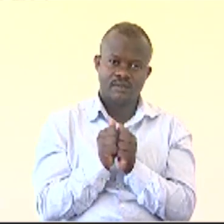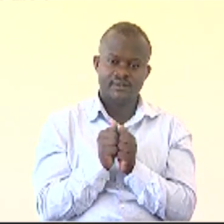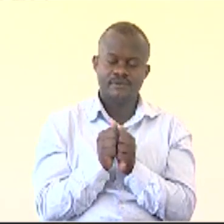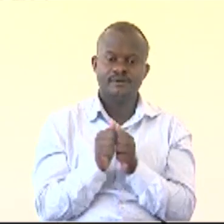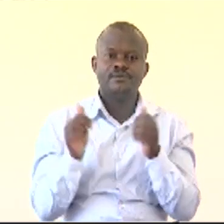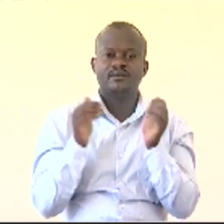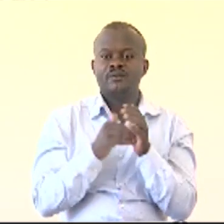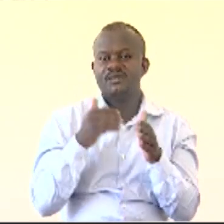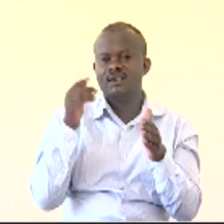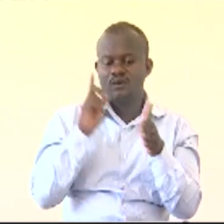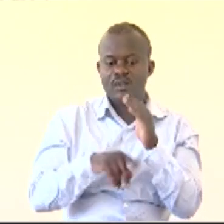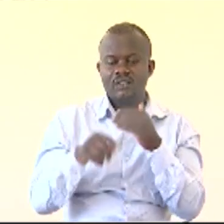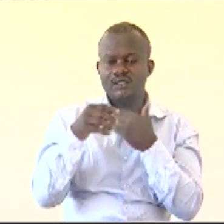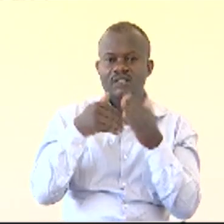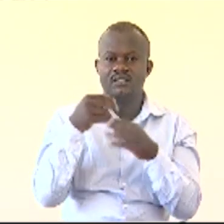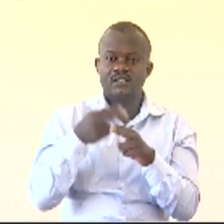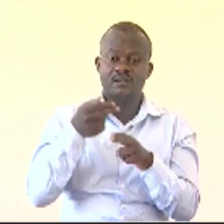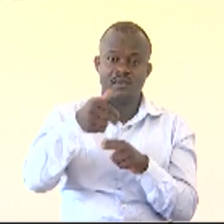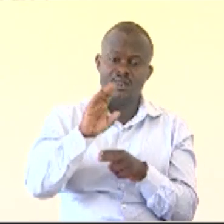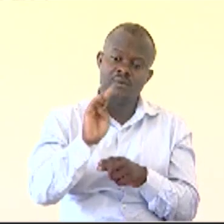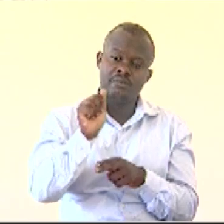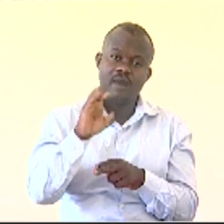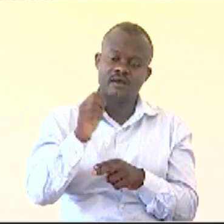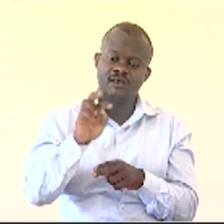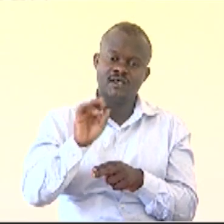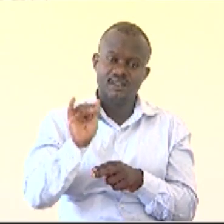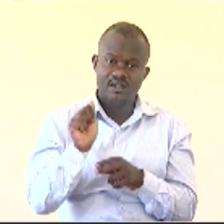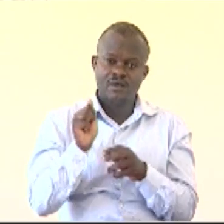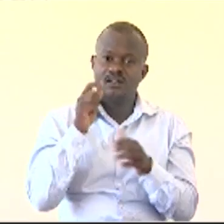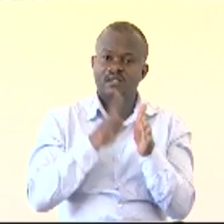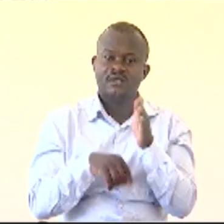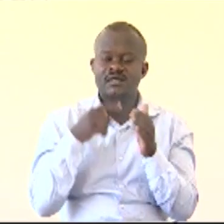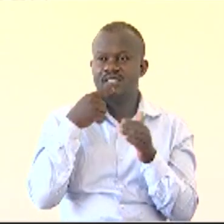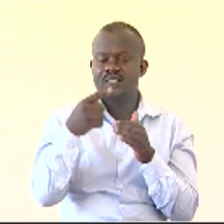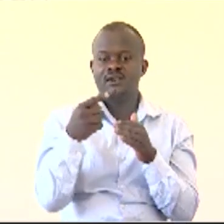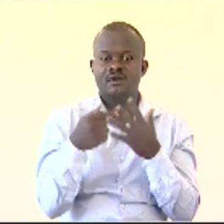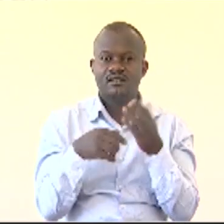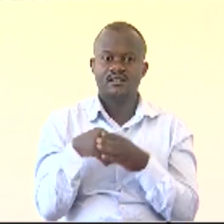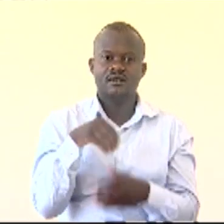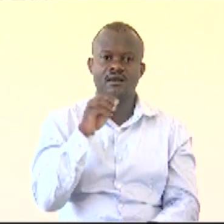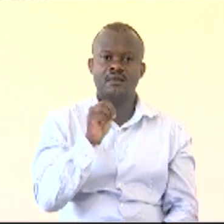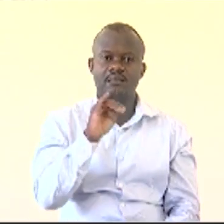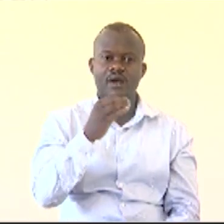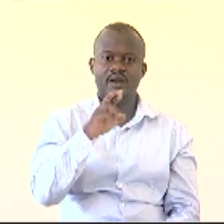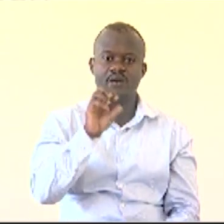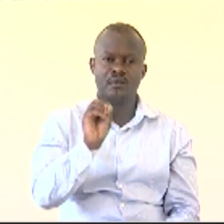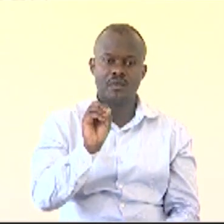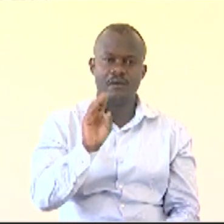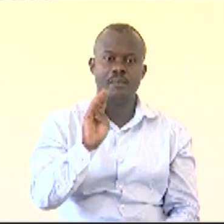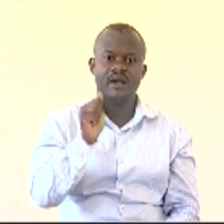And what is that name of the bacteria that causes tuberculosis? It is Mycobacterium